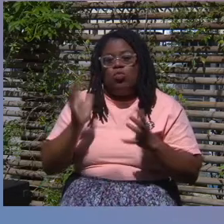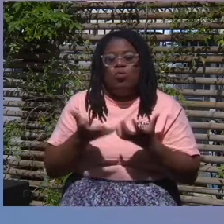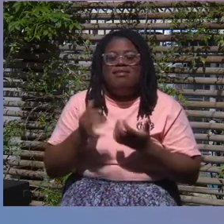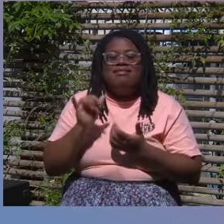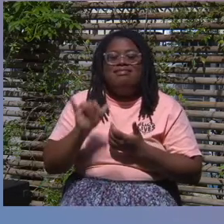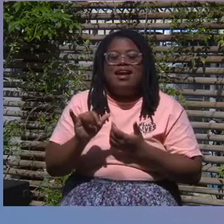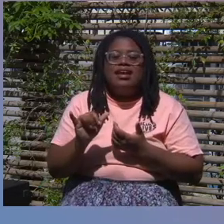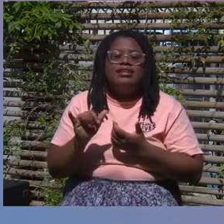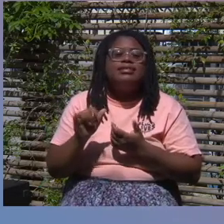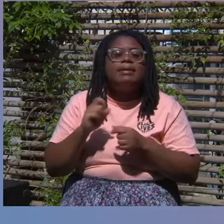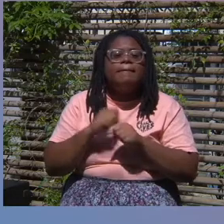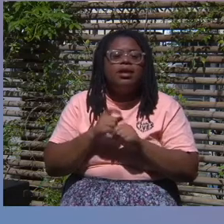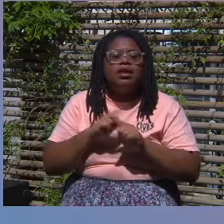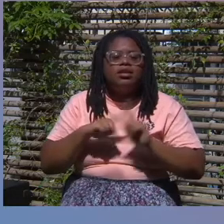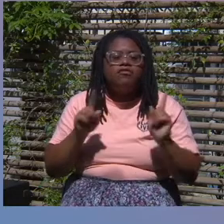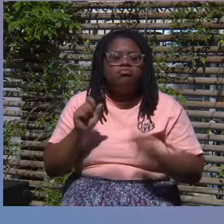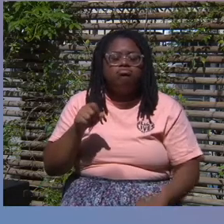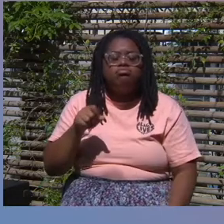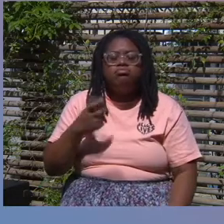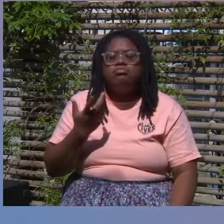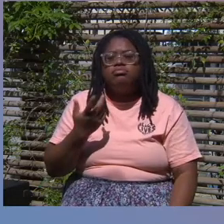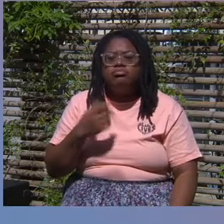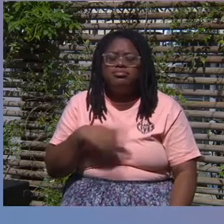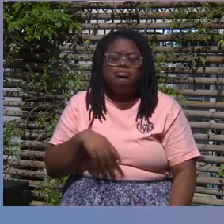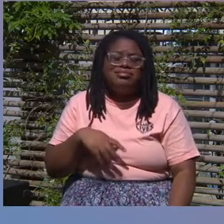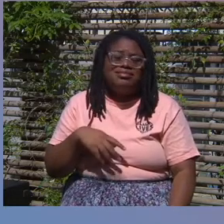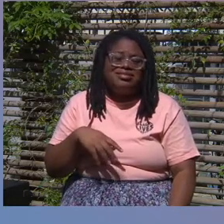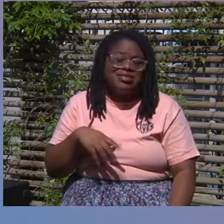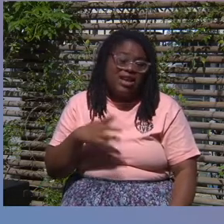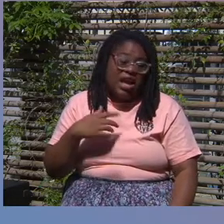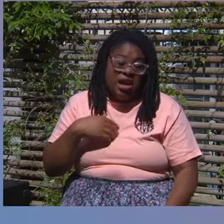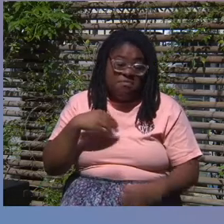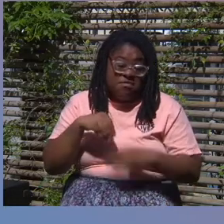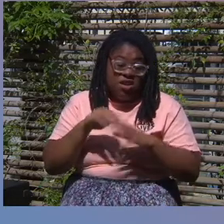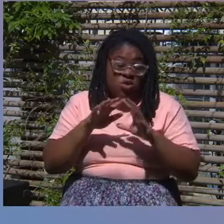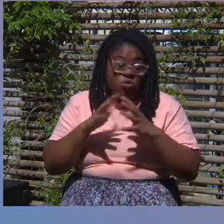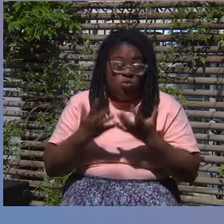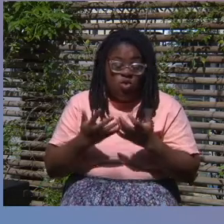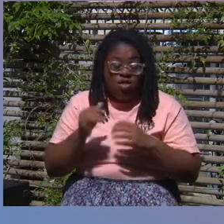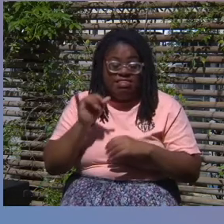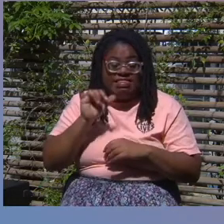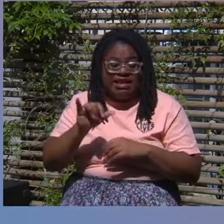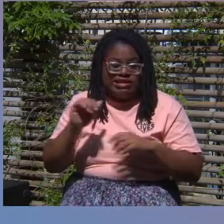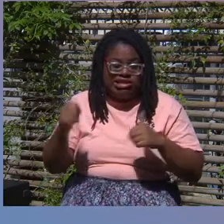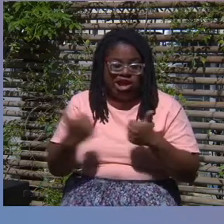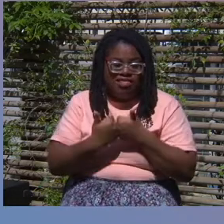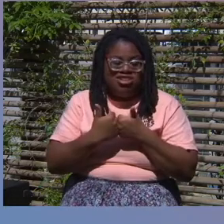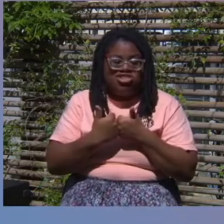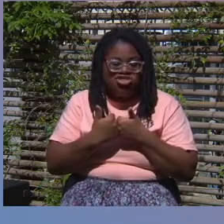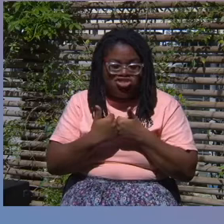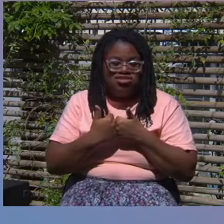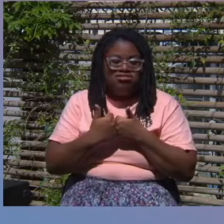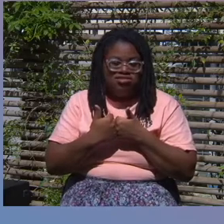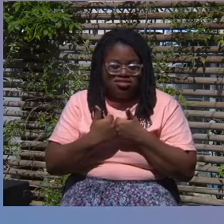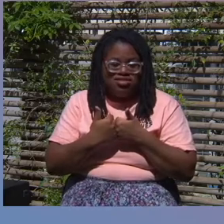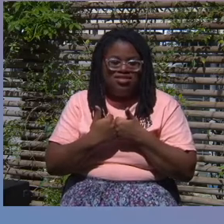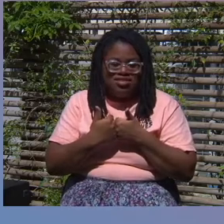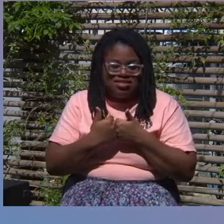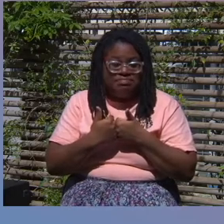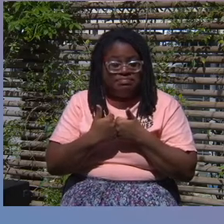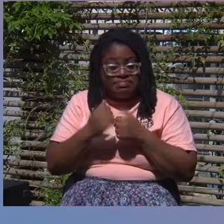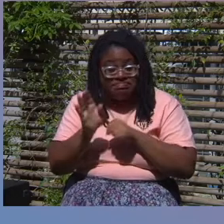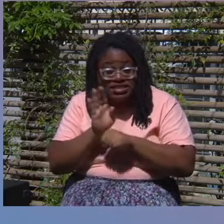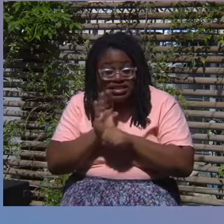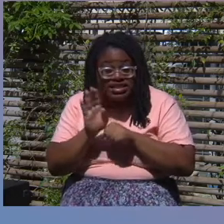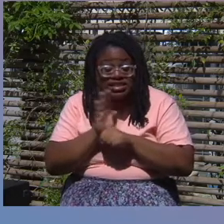that is making a difference. Absolutely. I am in a world that is challenged by